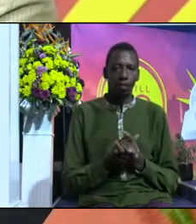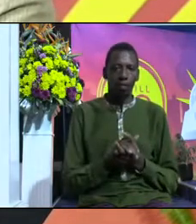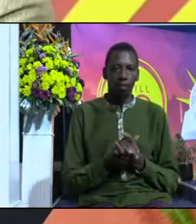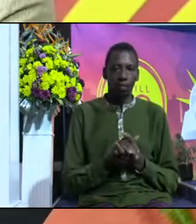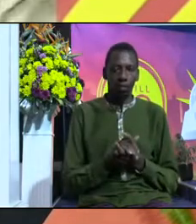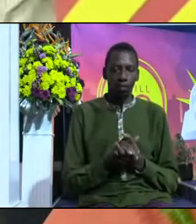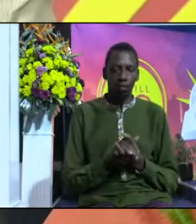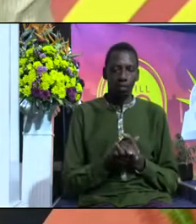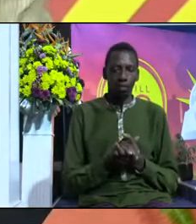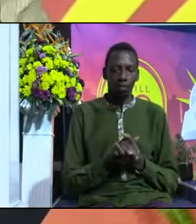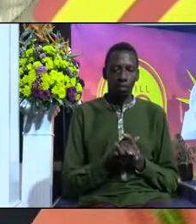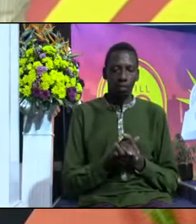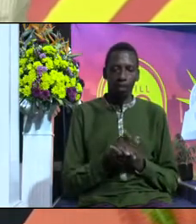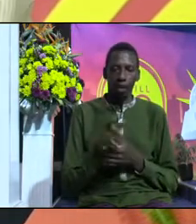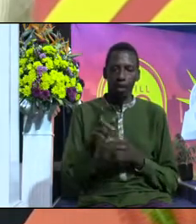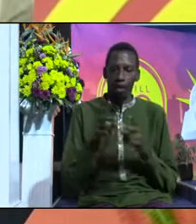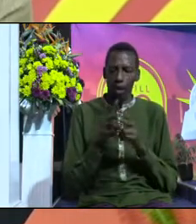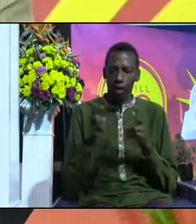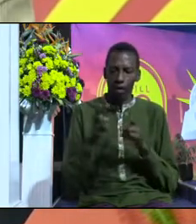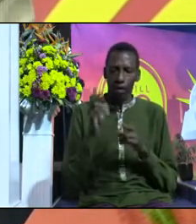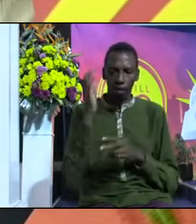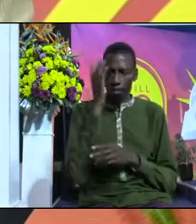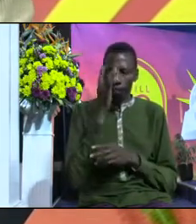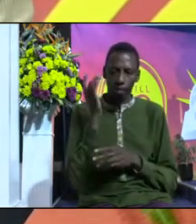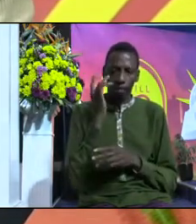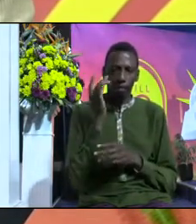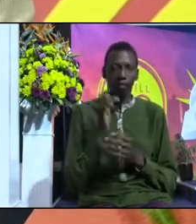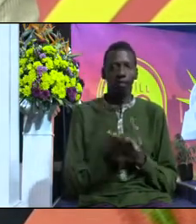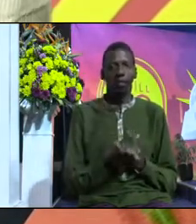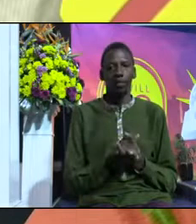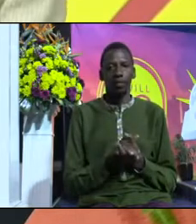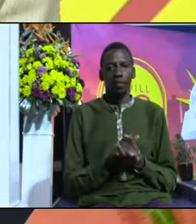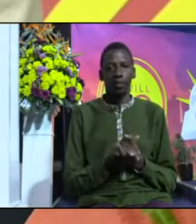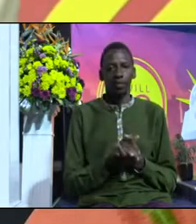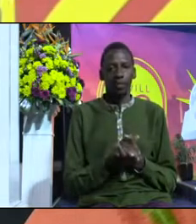He was distractingly attractive.